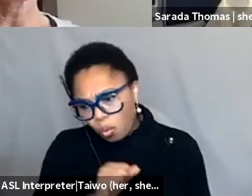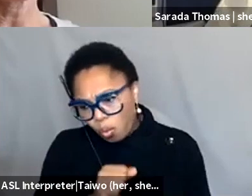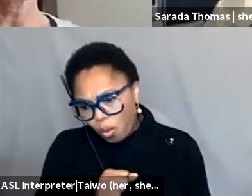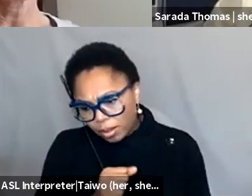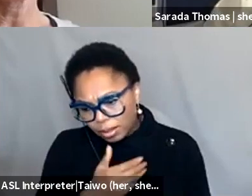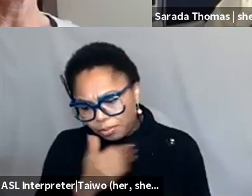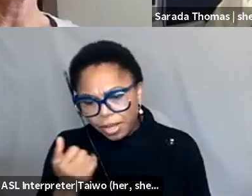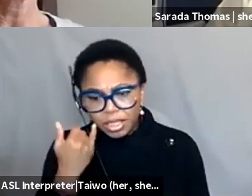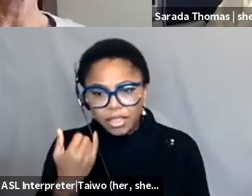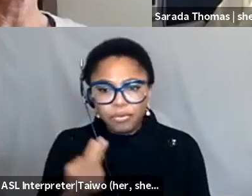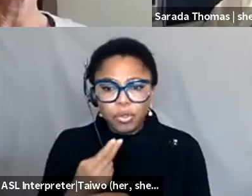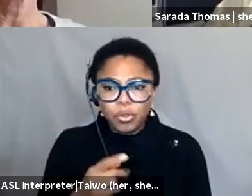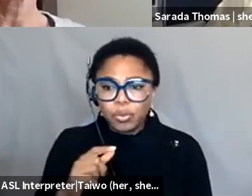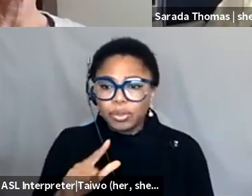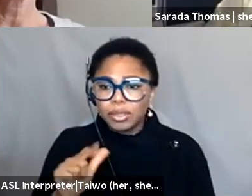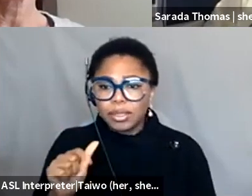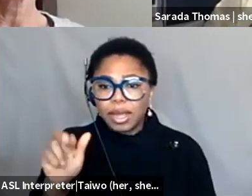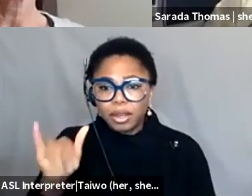view.